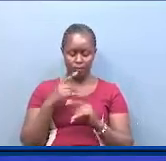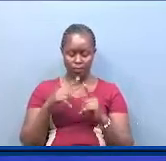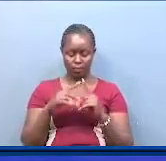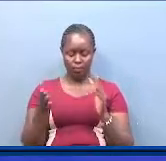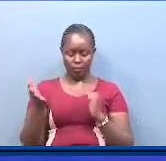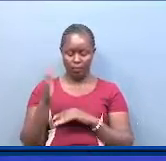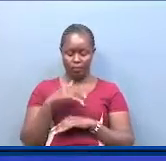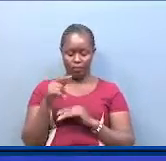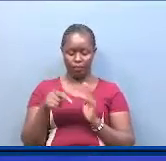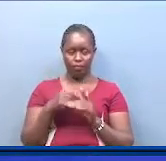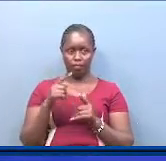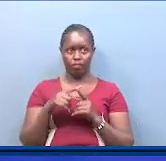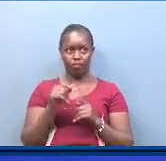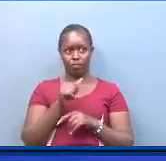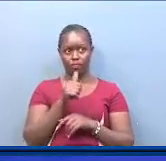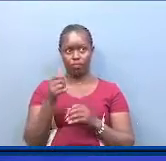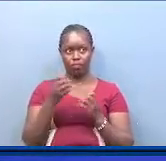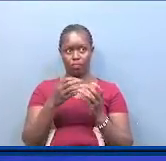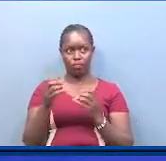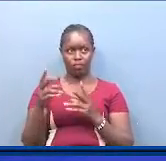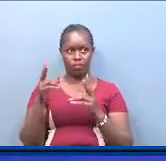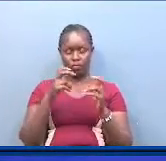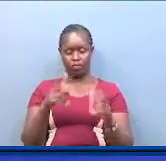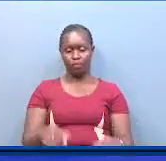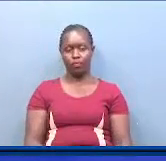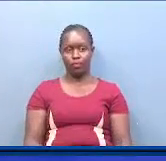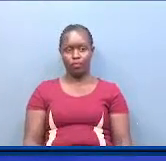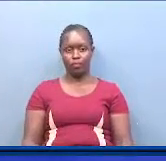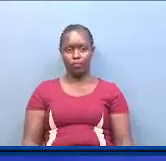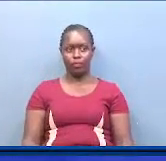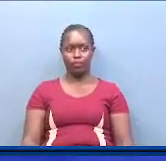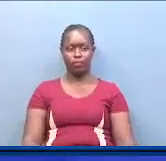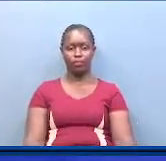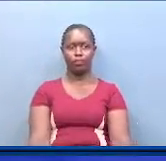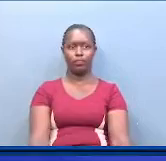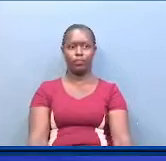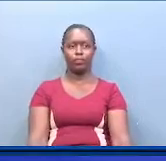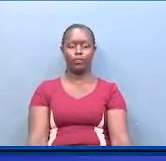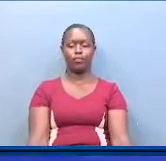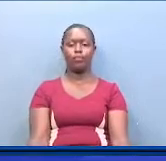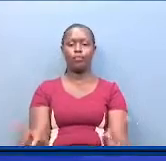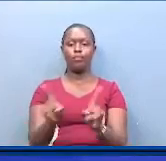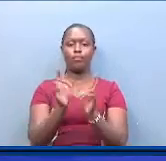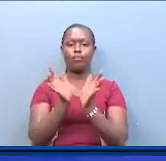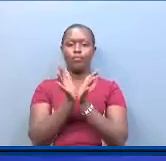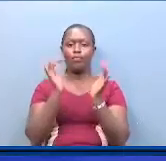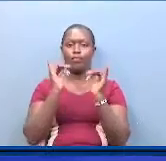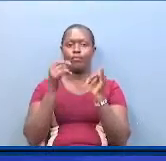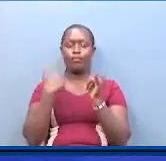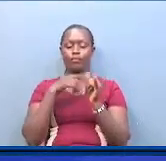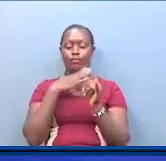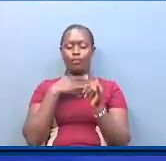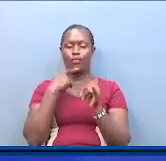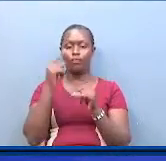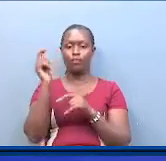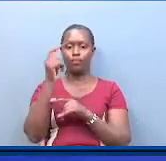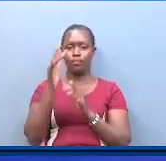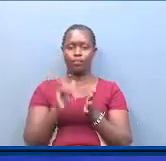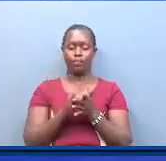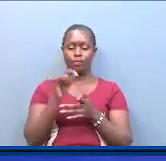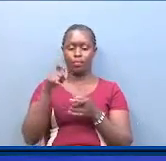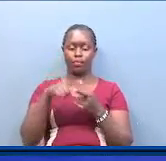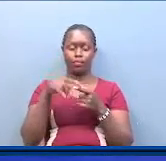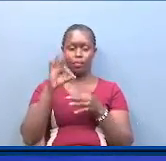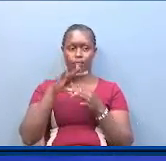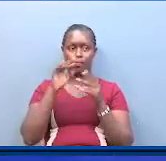back into the Kiaba and many other issues, because it is on public domain and public news. So we want to tell Kenyans they must